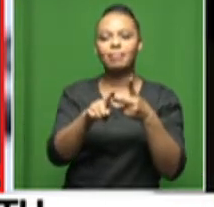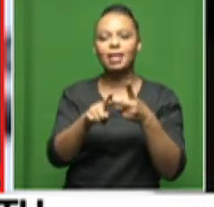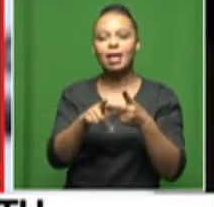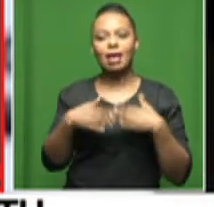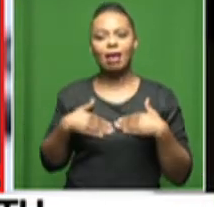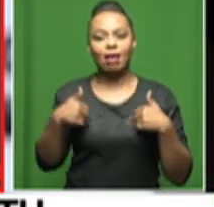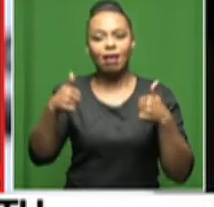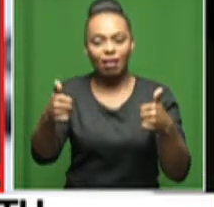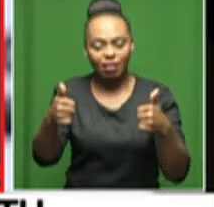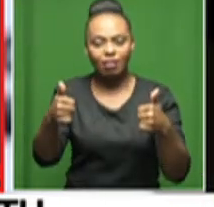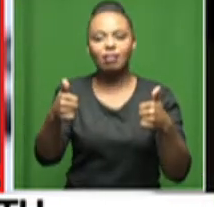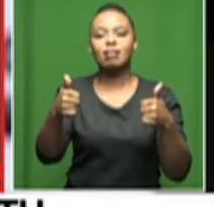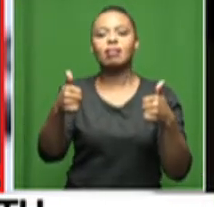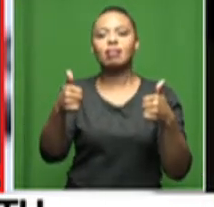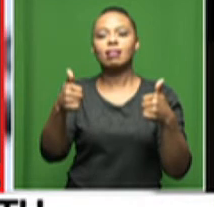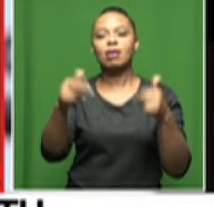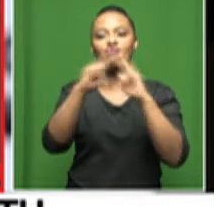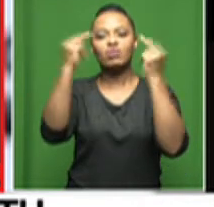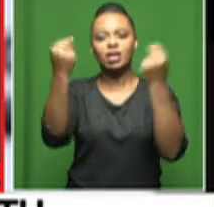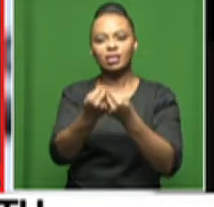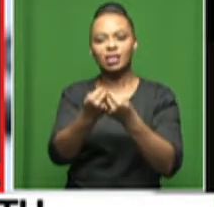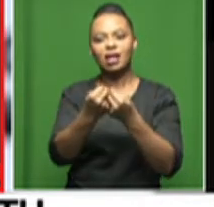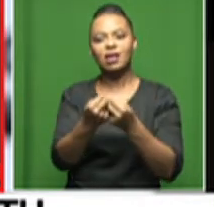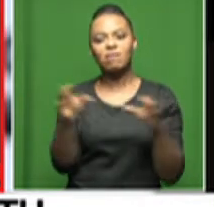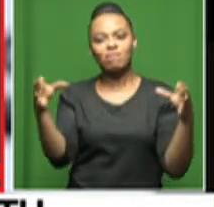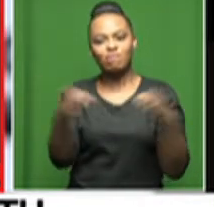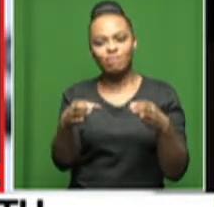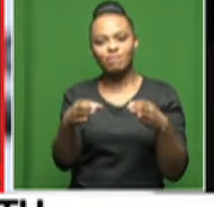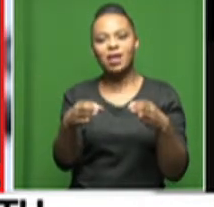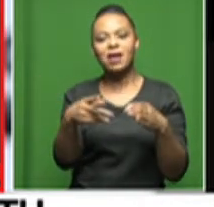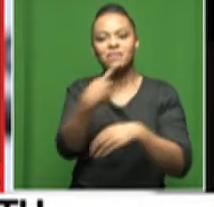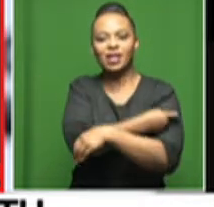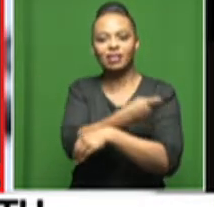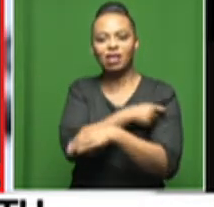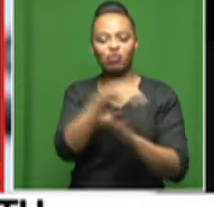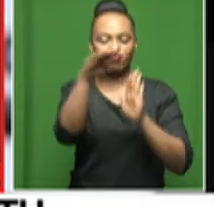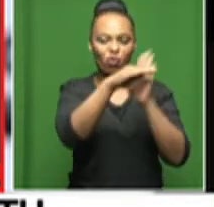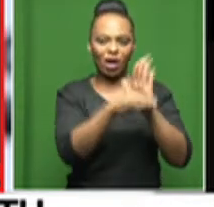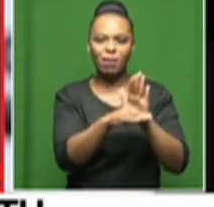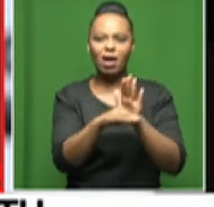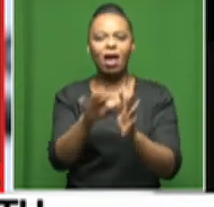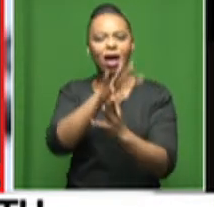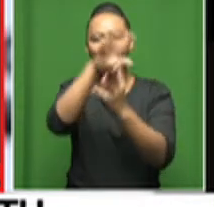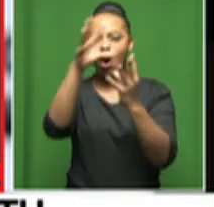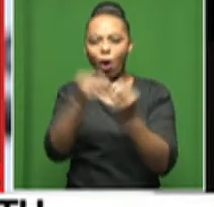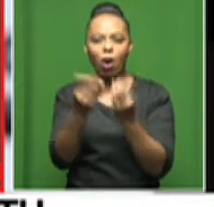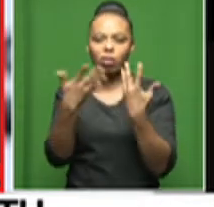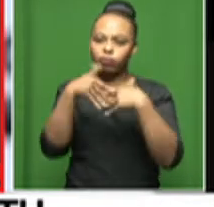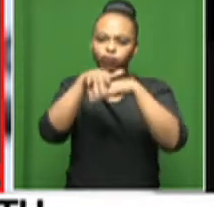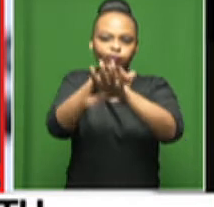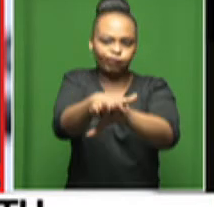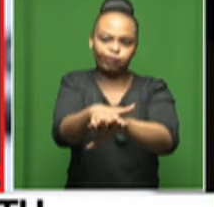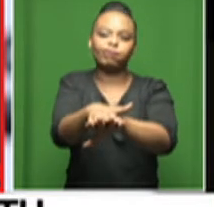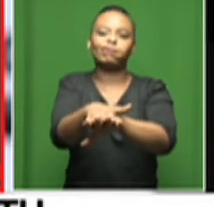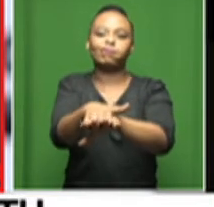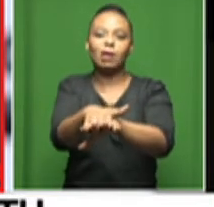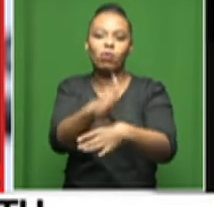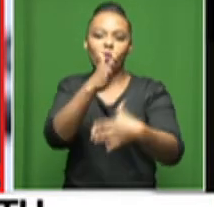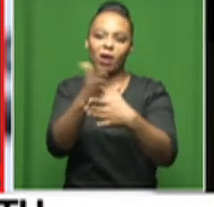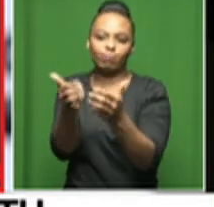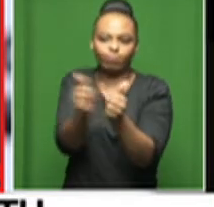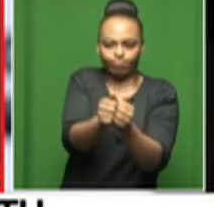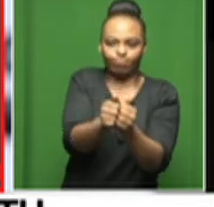health national vaccination program, all of those are people who are working